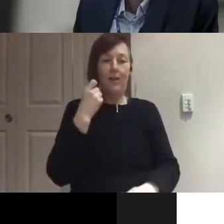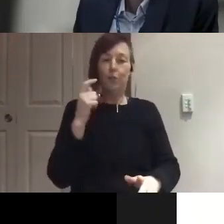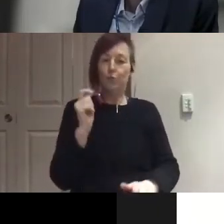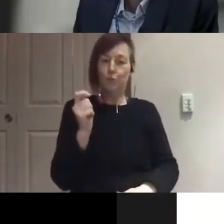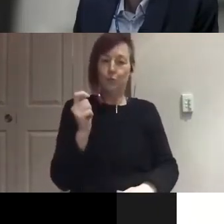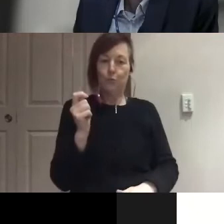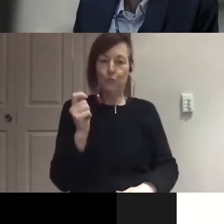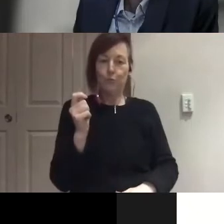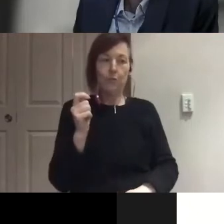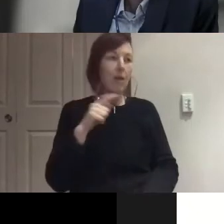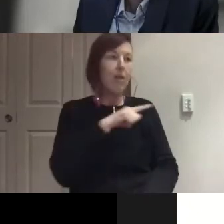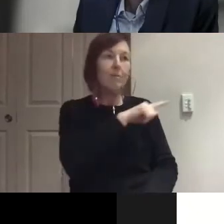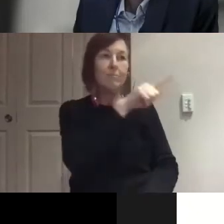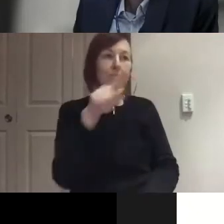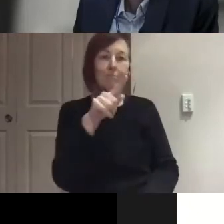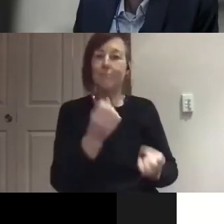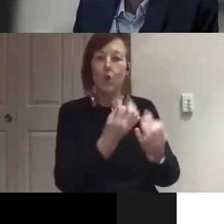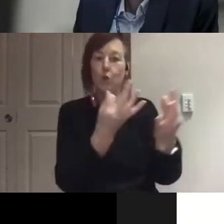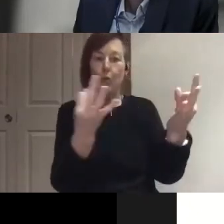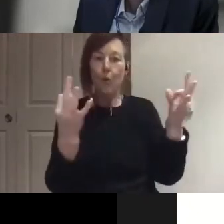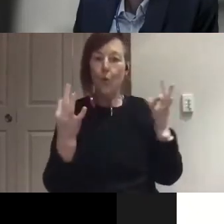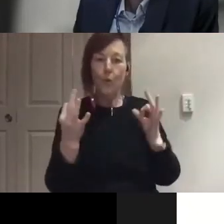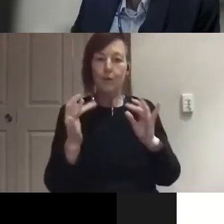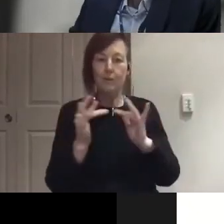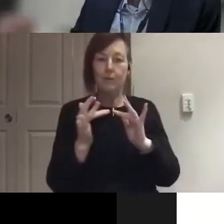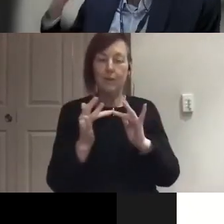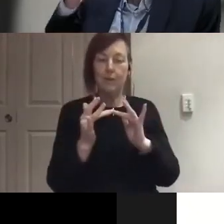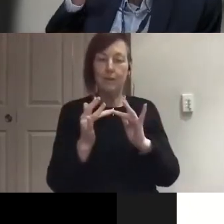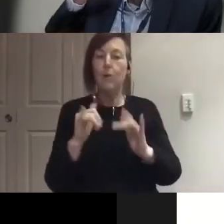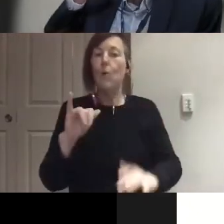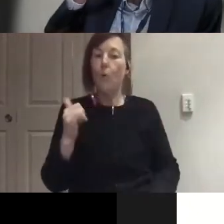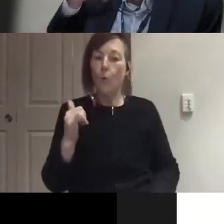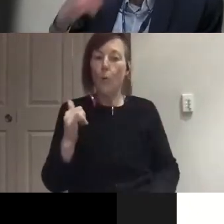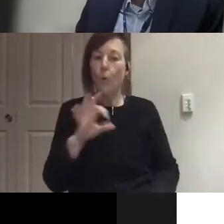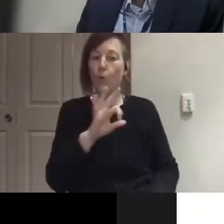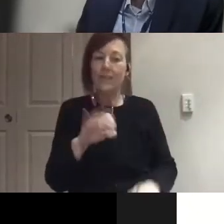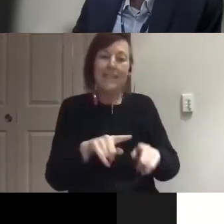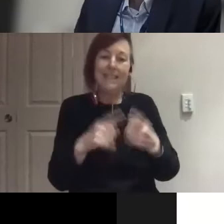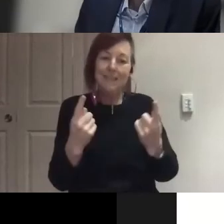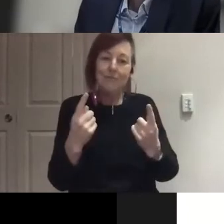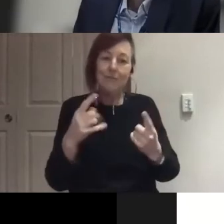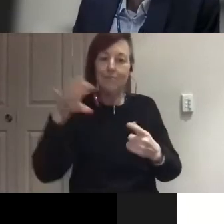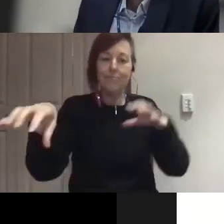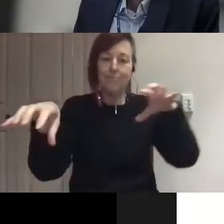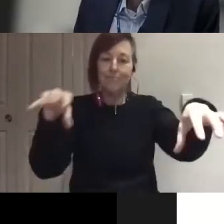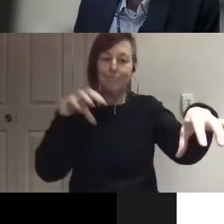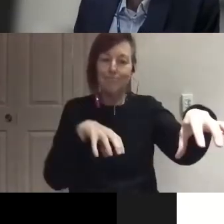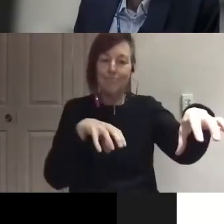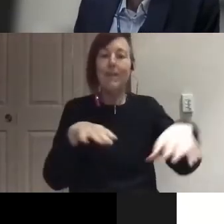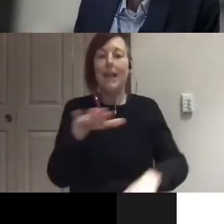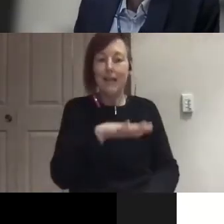at a completely different year level and maybe weren't even on the same part of the school, then we may be